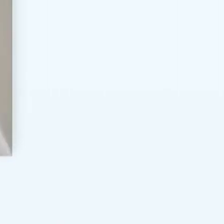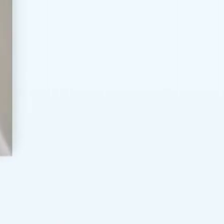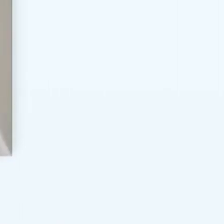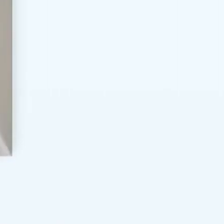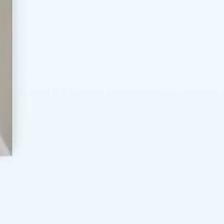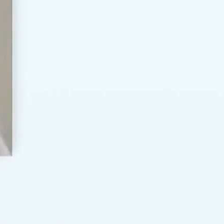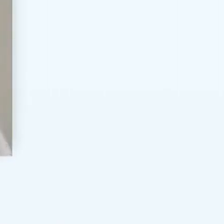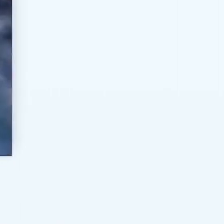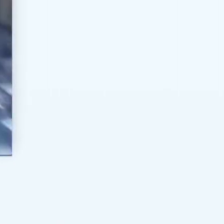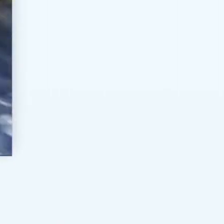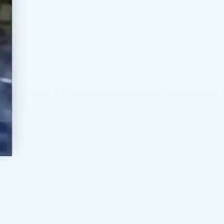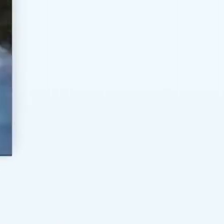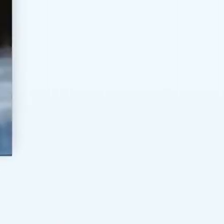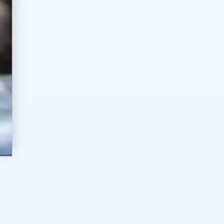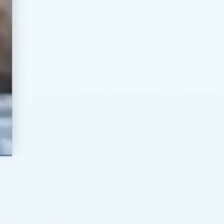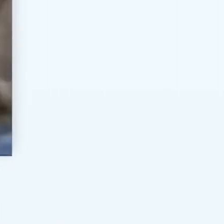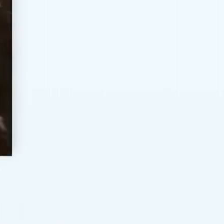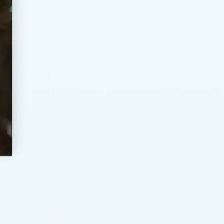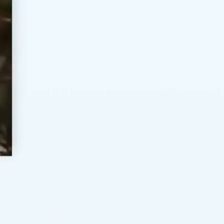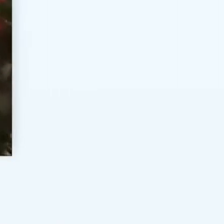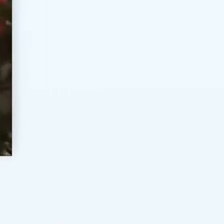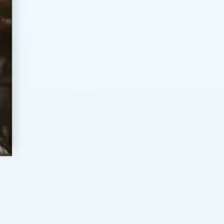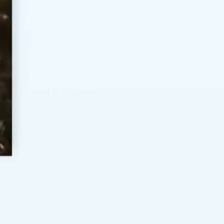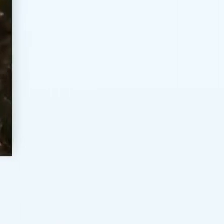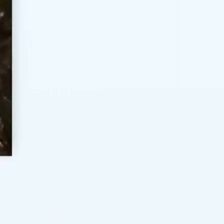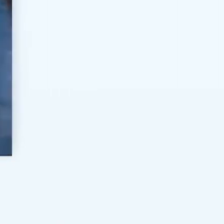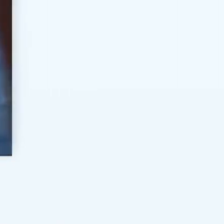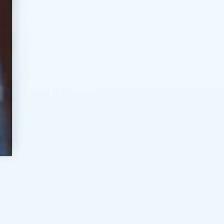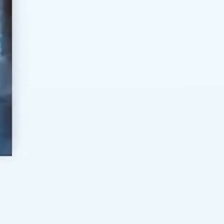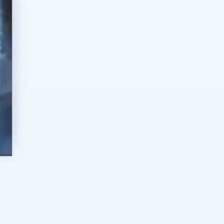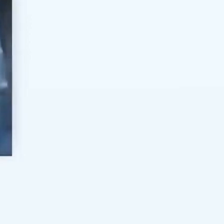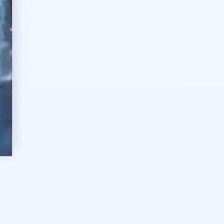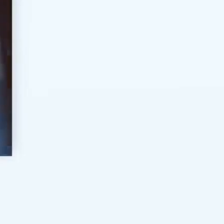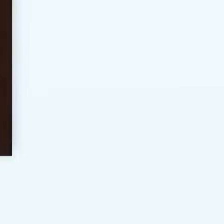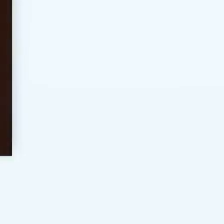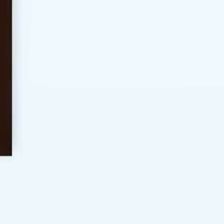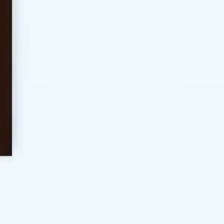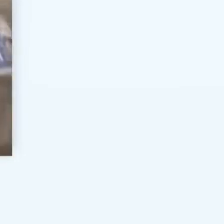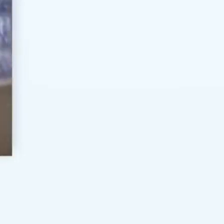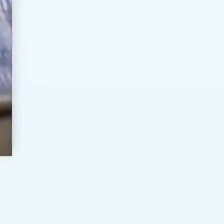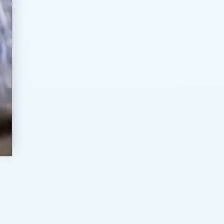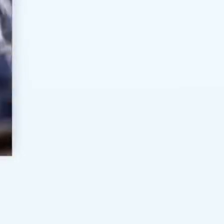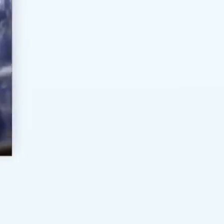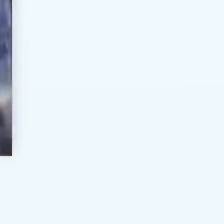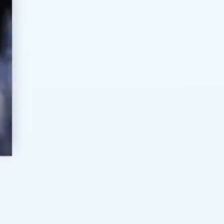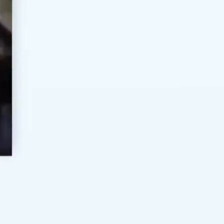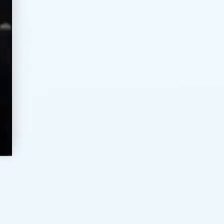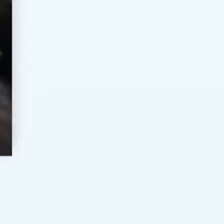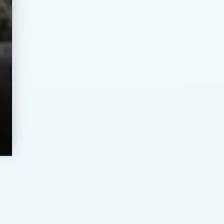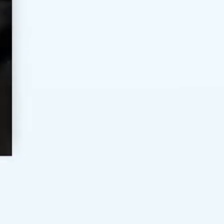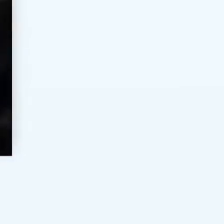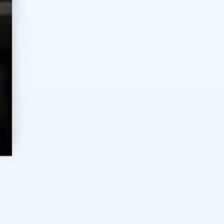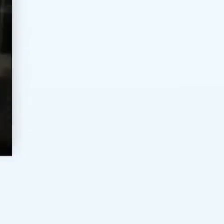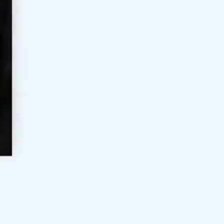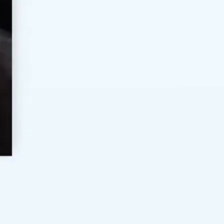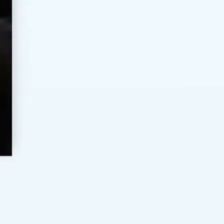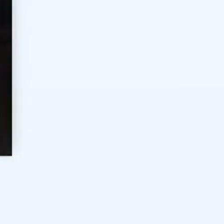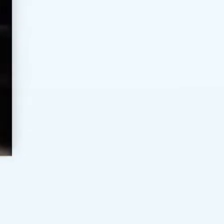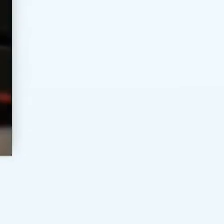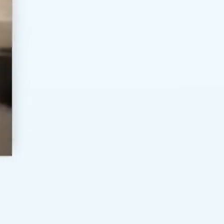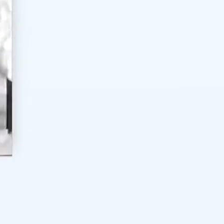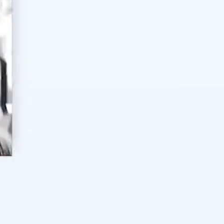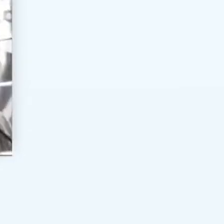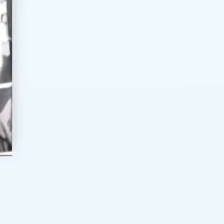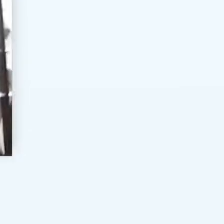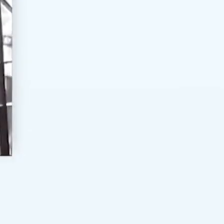Doing everything we can, and when I say we, I mean the United Nations large, the United Nations family in Haiti, plus the assistance from the